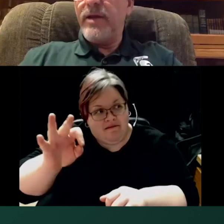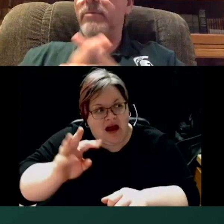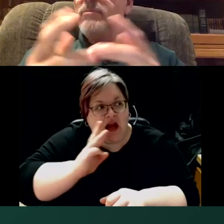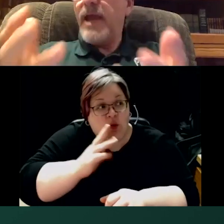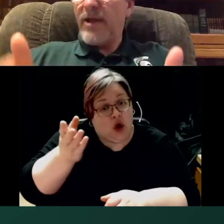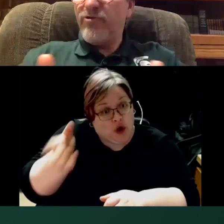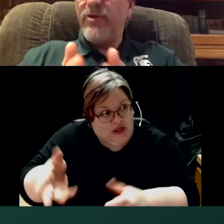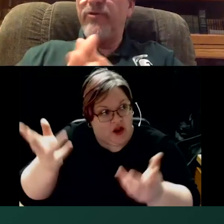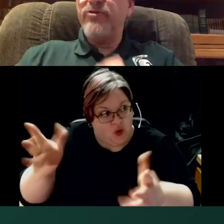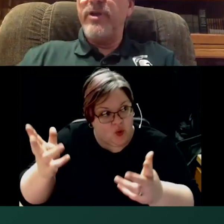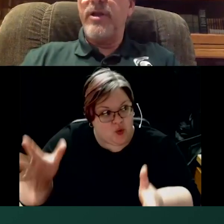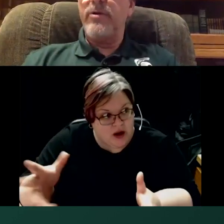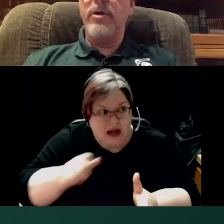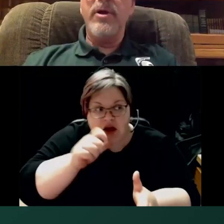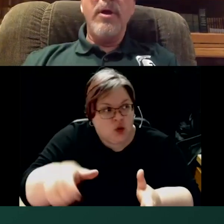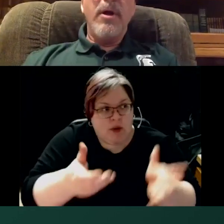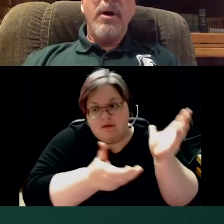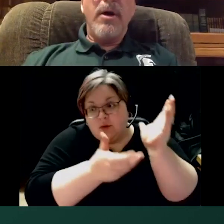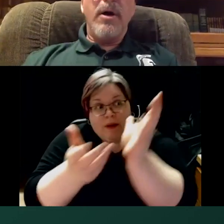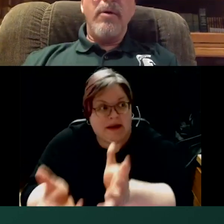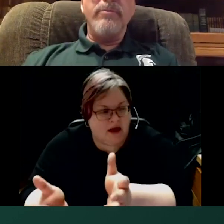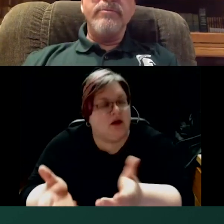convenient and energy efficient, et cetera,